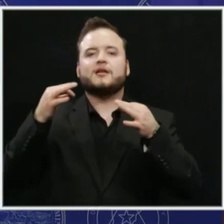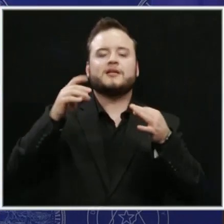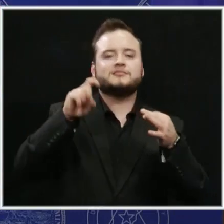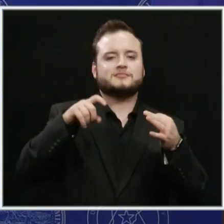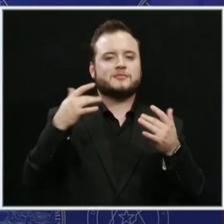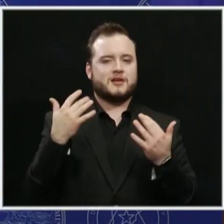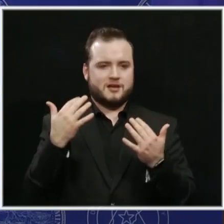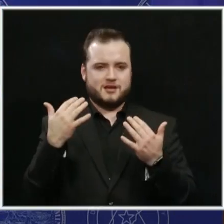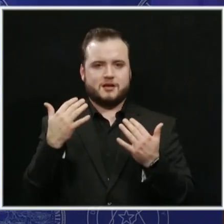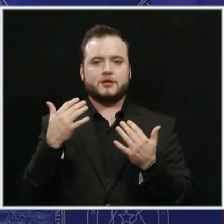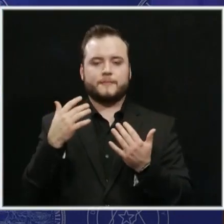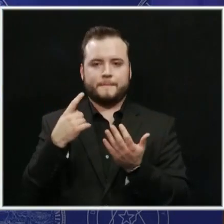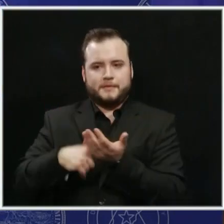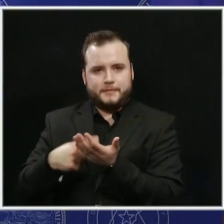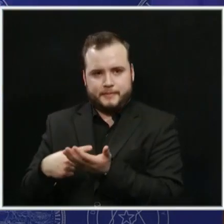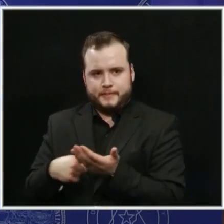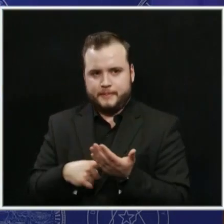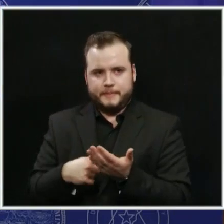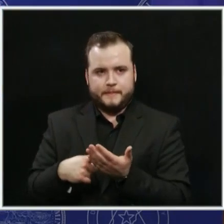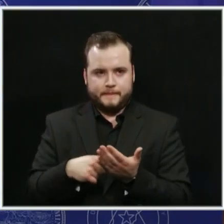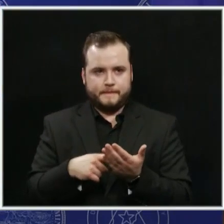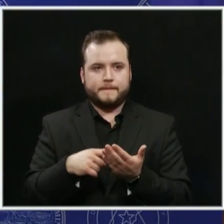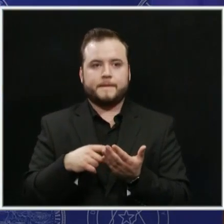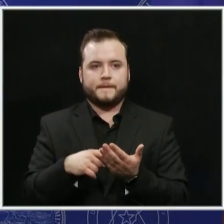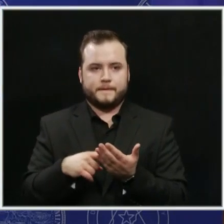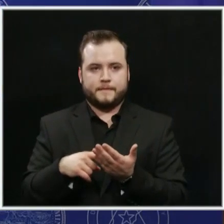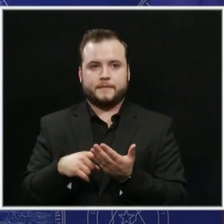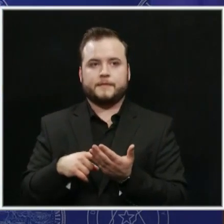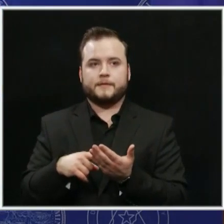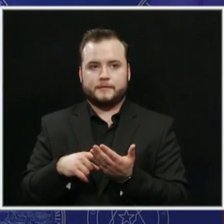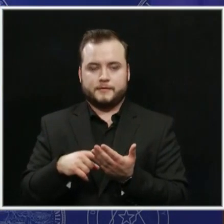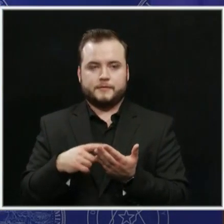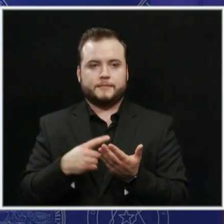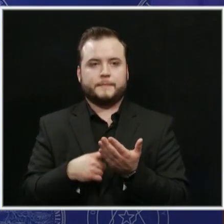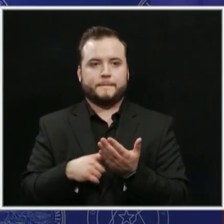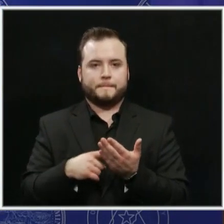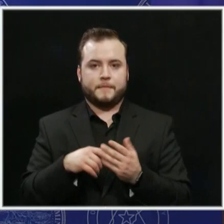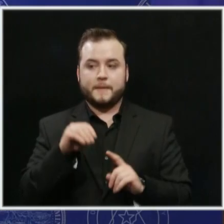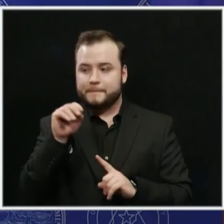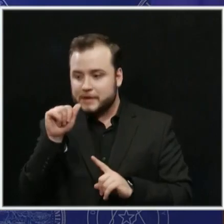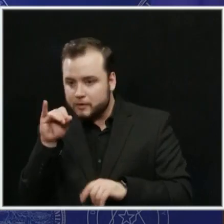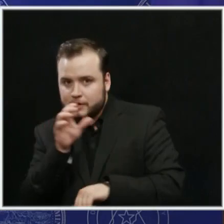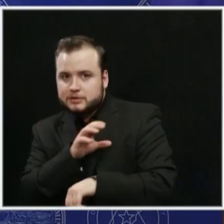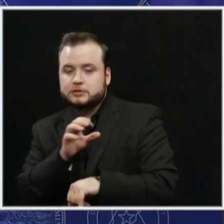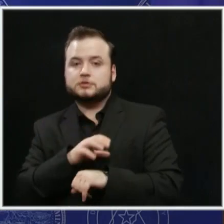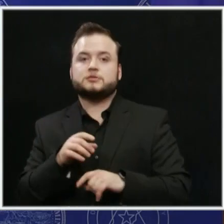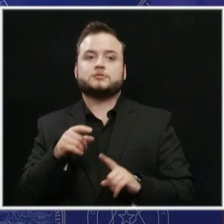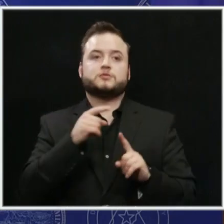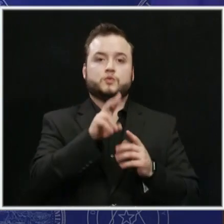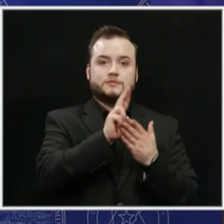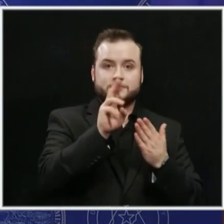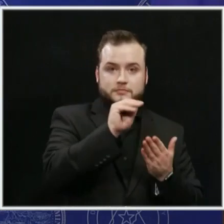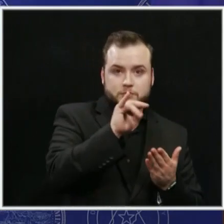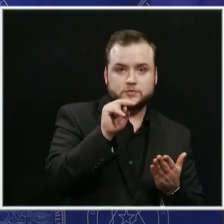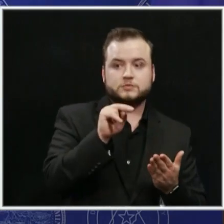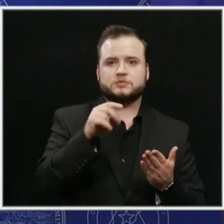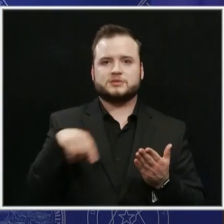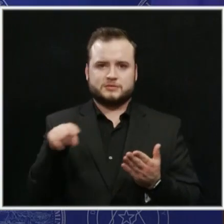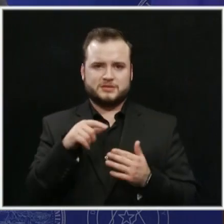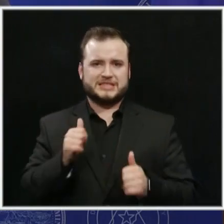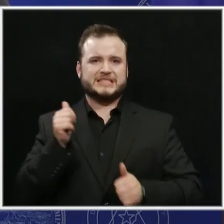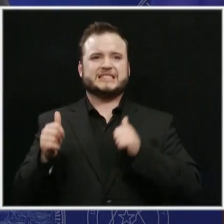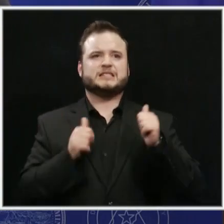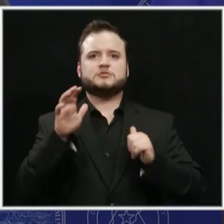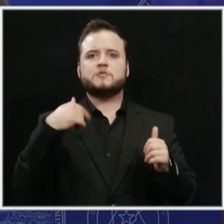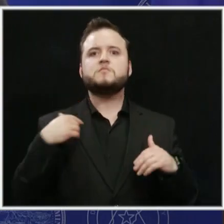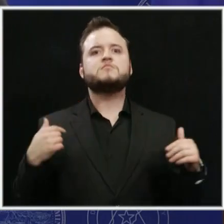of discussion around. Our partners have stepped up on this. I don't think it's a matter of what's happening or what's not happening. I think putting the pieces